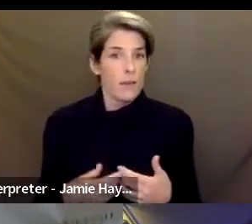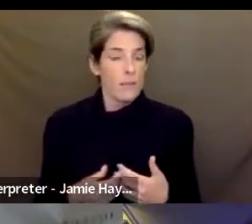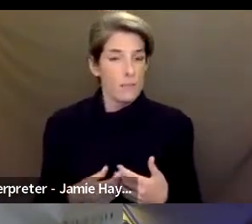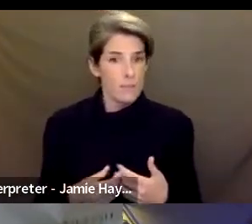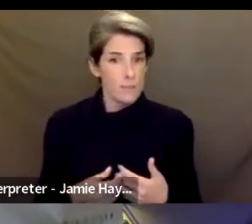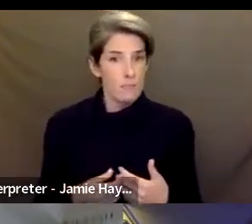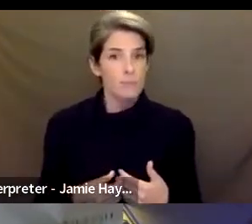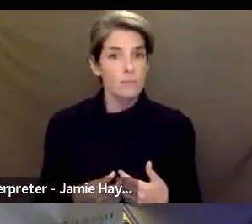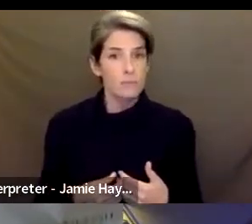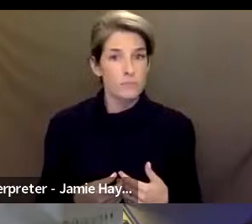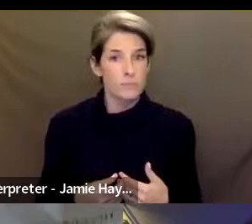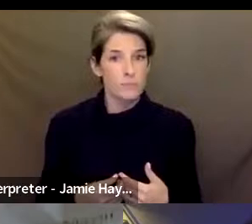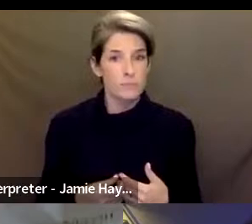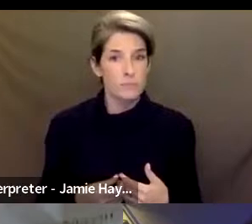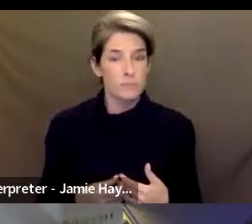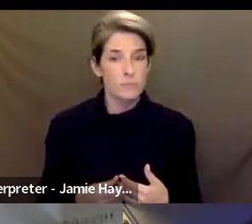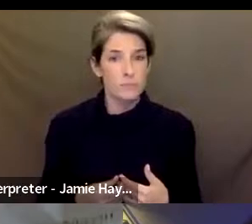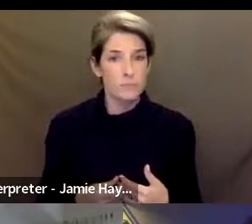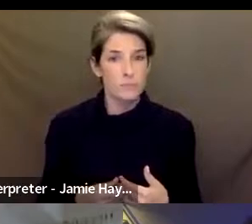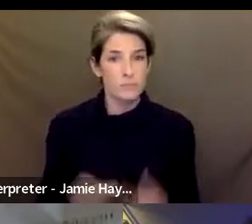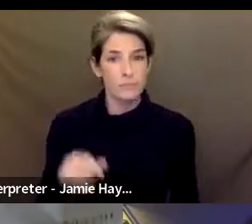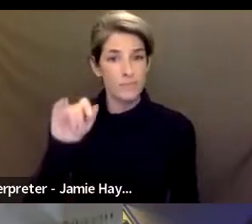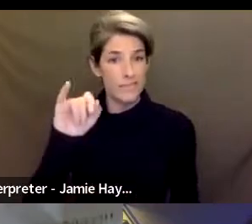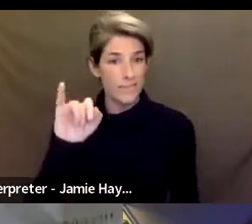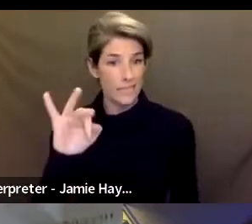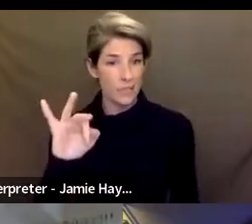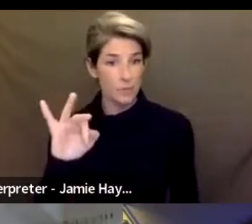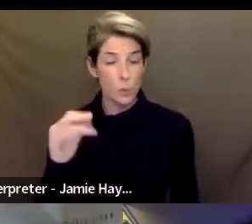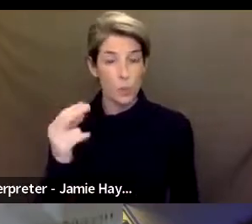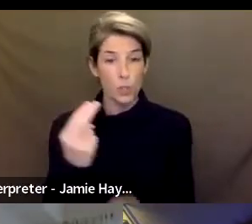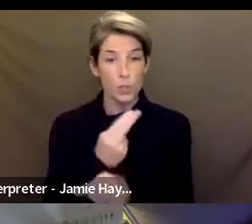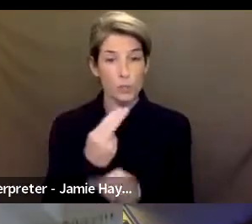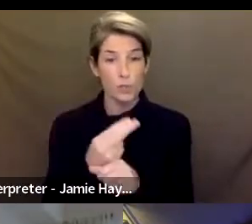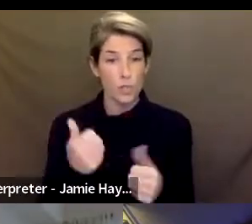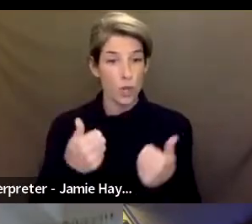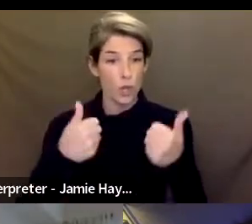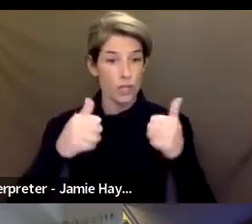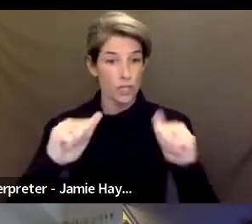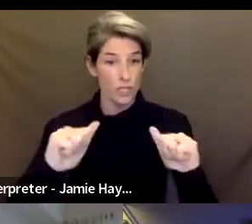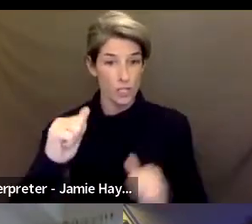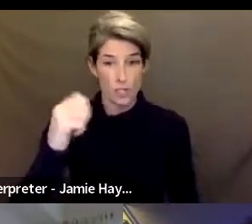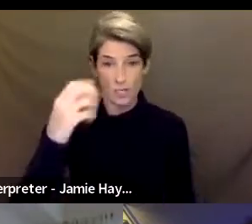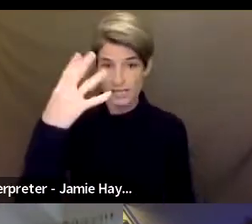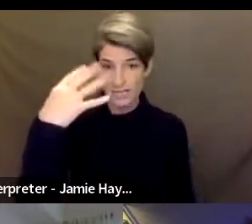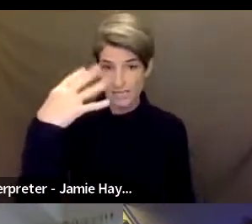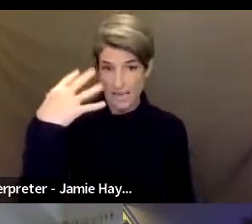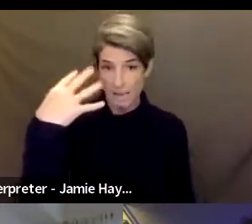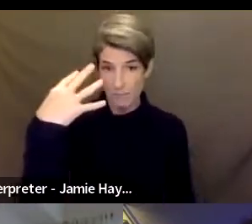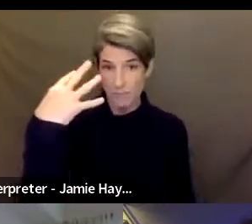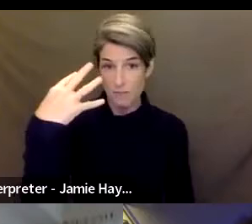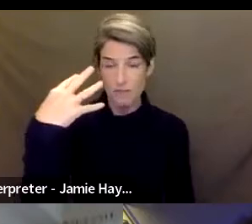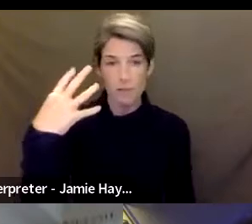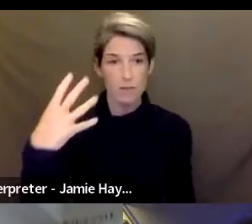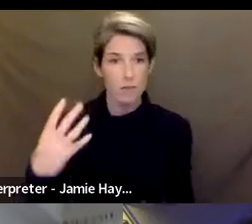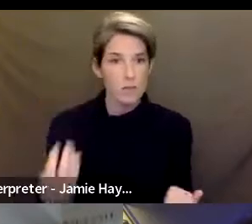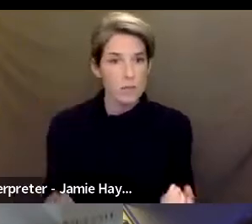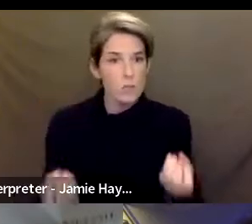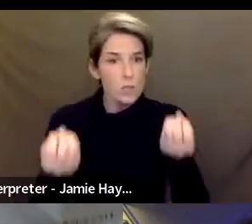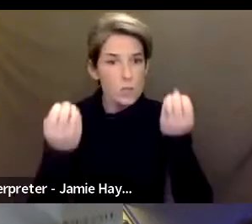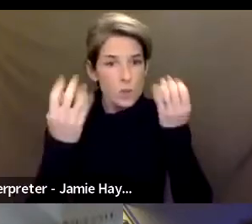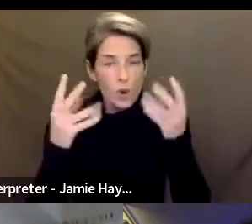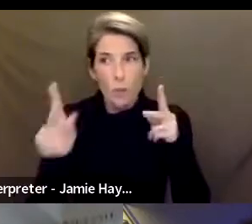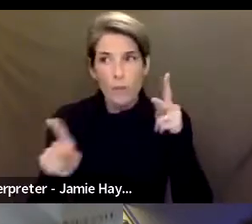doing tapes as a first round of auditions opened the door for so many people. And yes, not